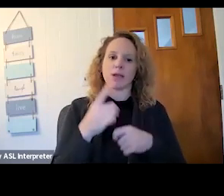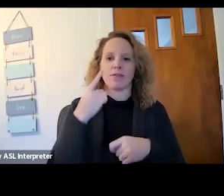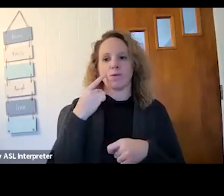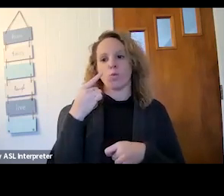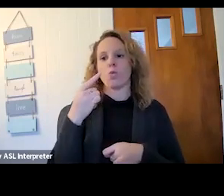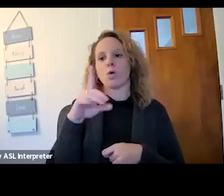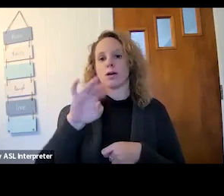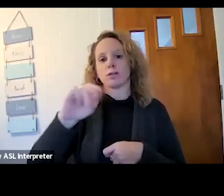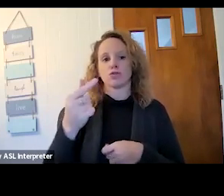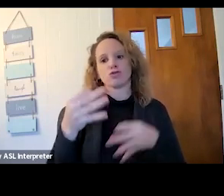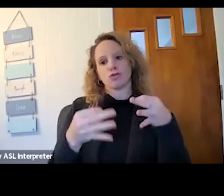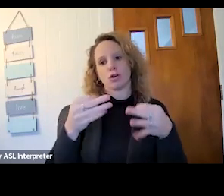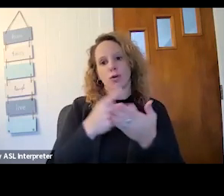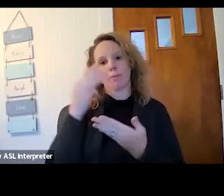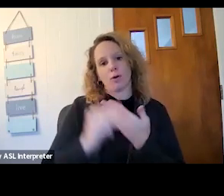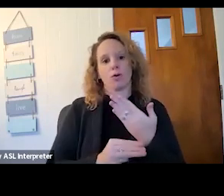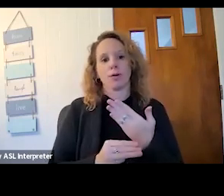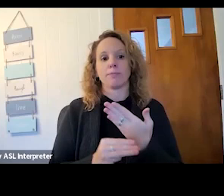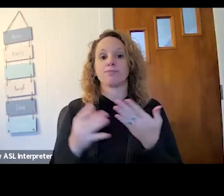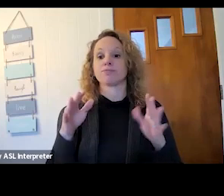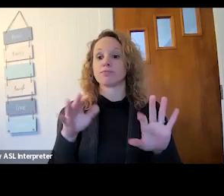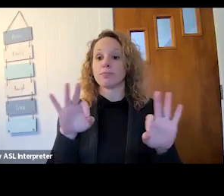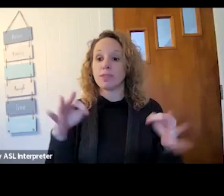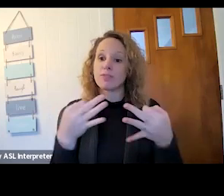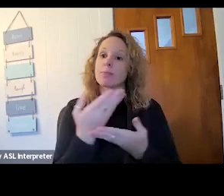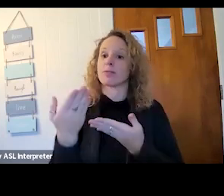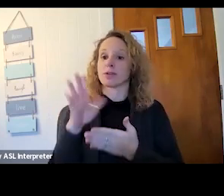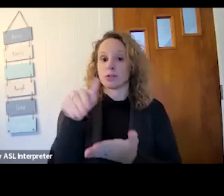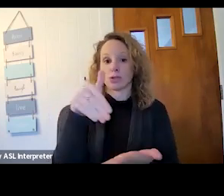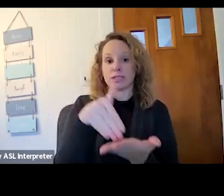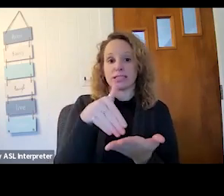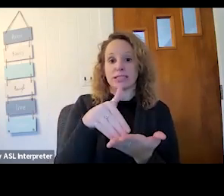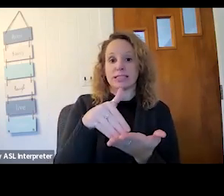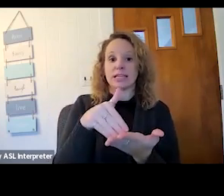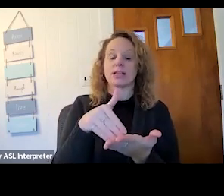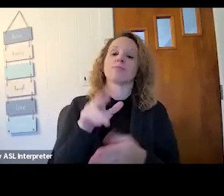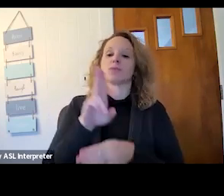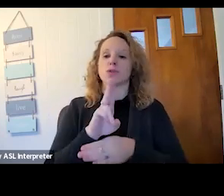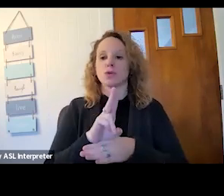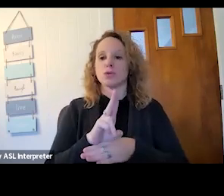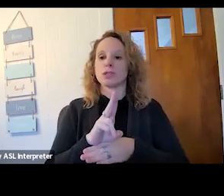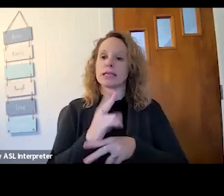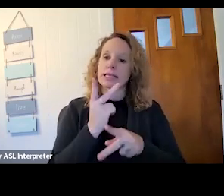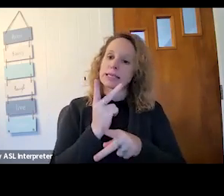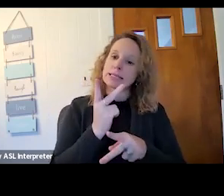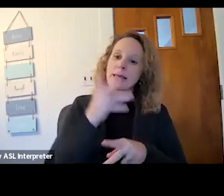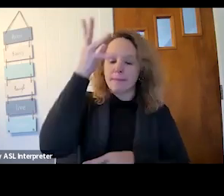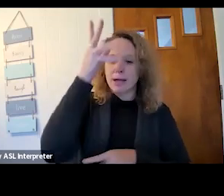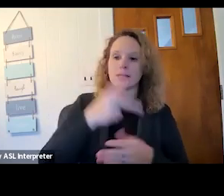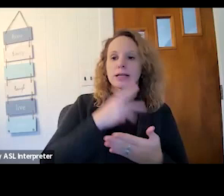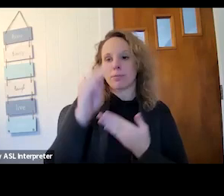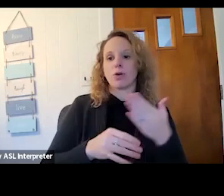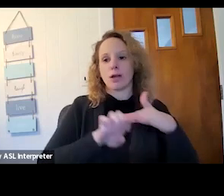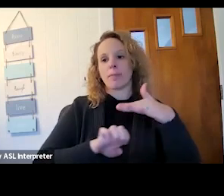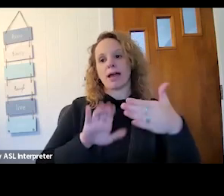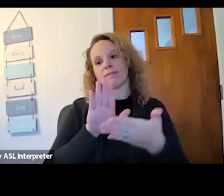program. Family Resource Center and Parent Education Program utilizes the Nurturing Parenting Program, which is evidence-based